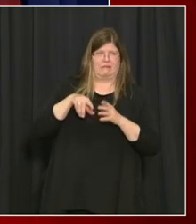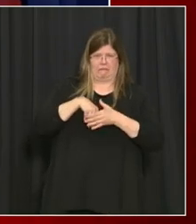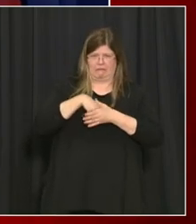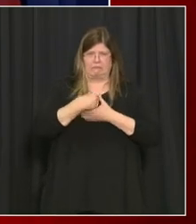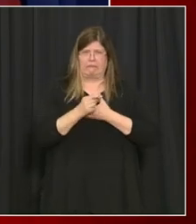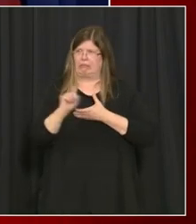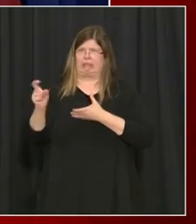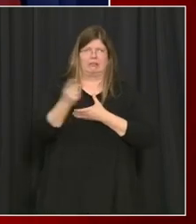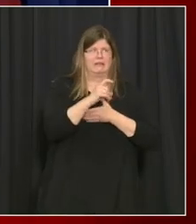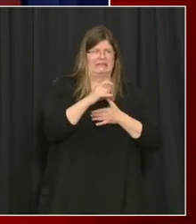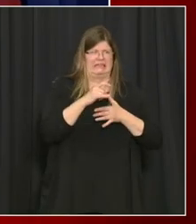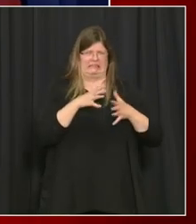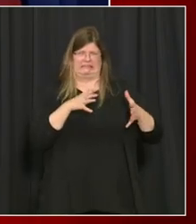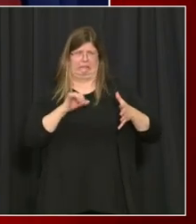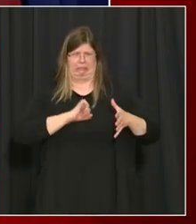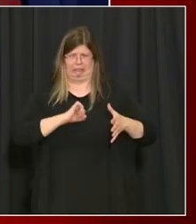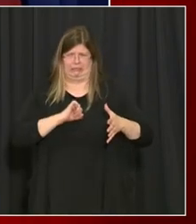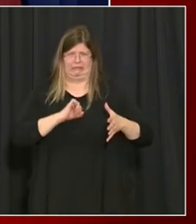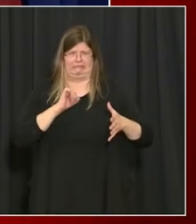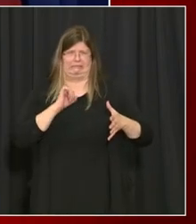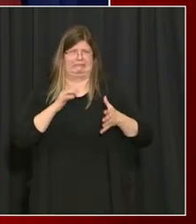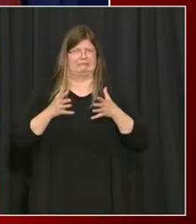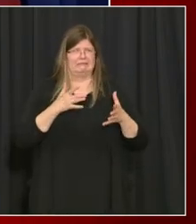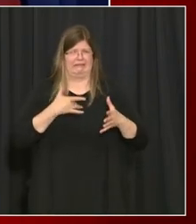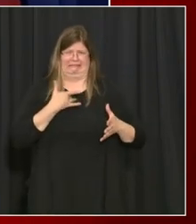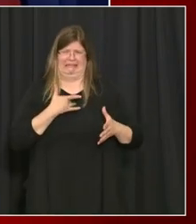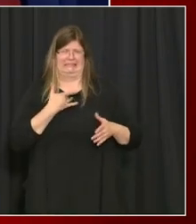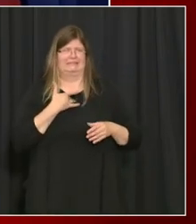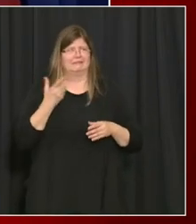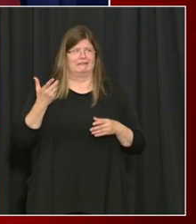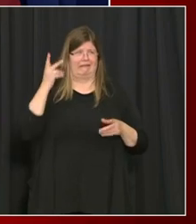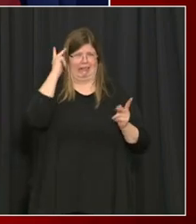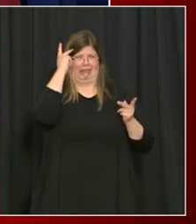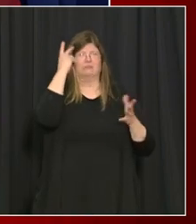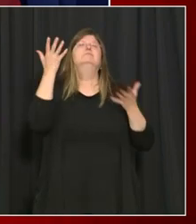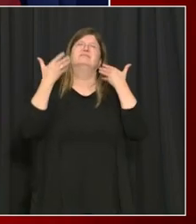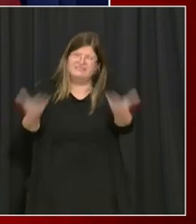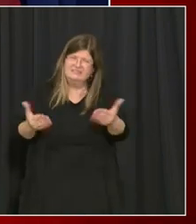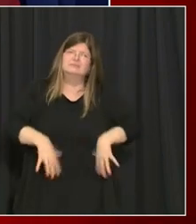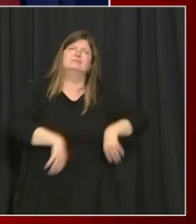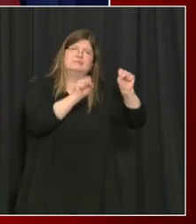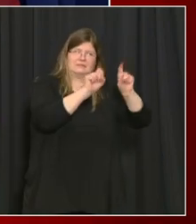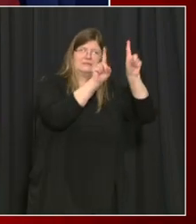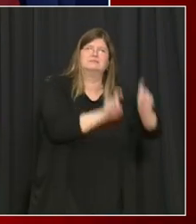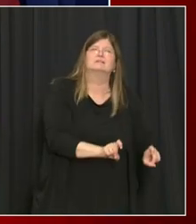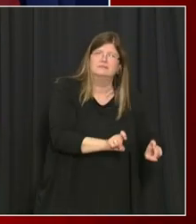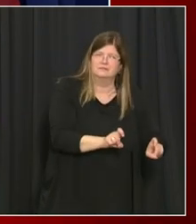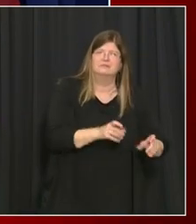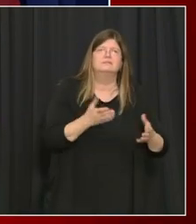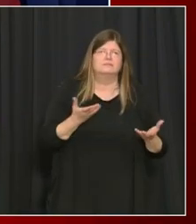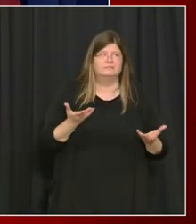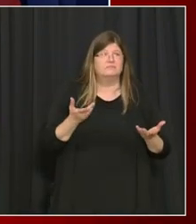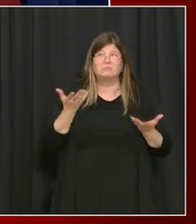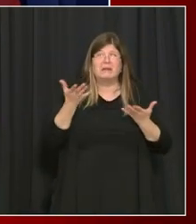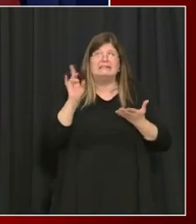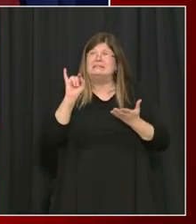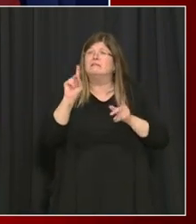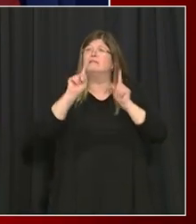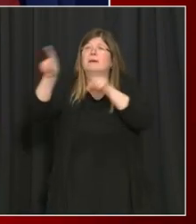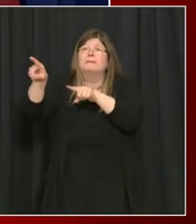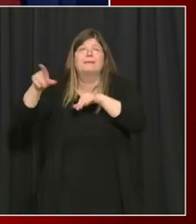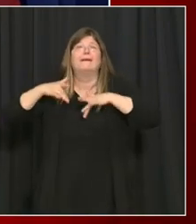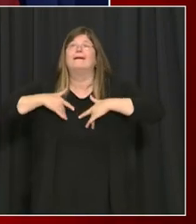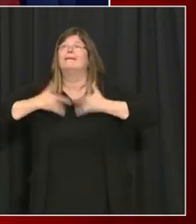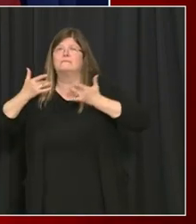might find somebody that they know, or they might have been at an event, or they might have been at work and